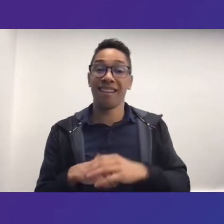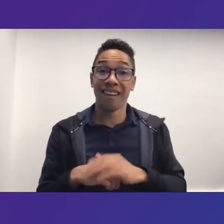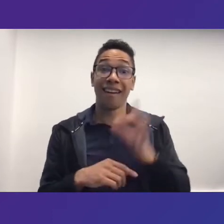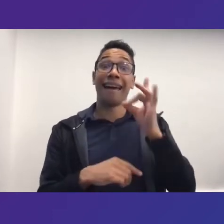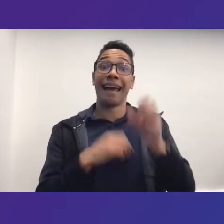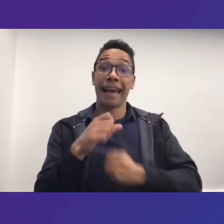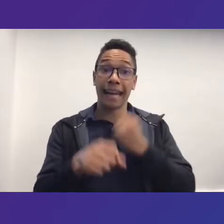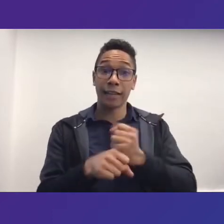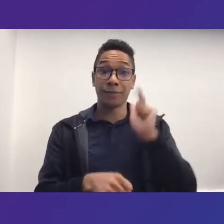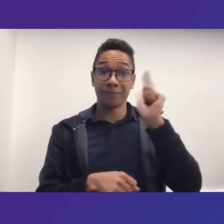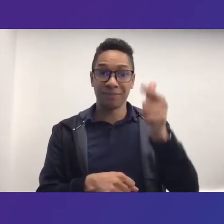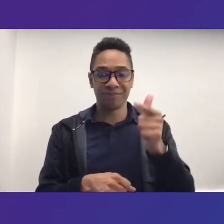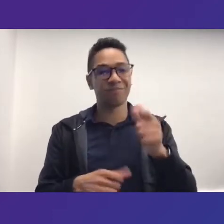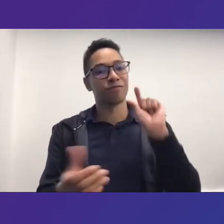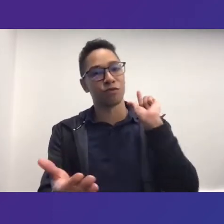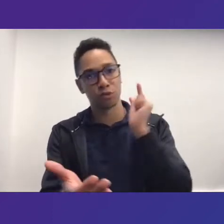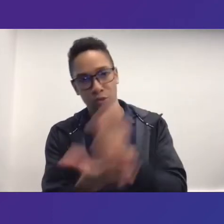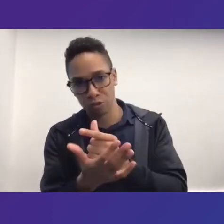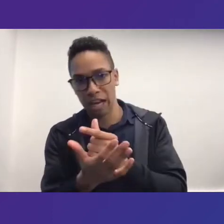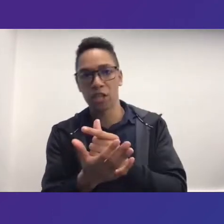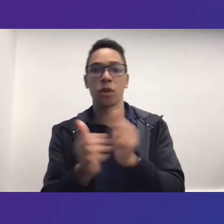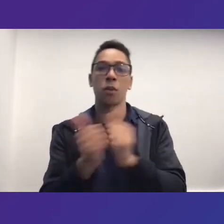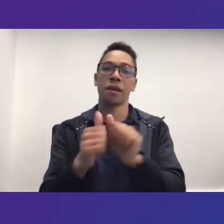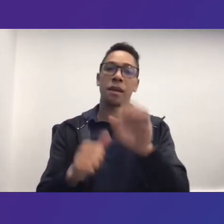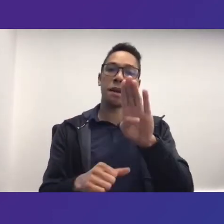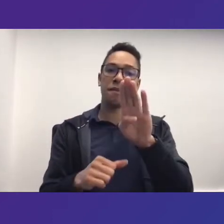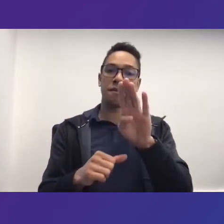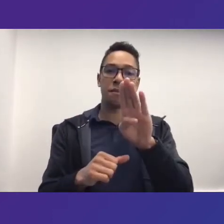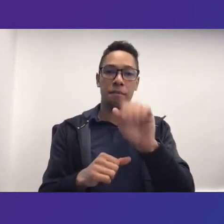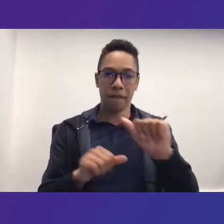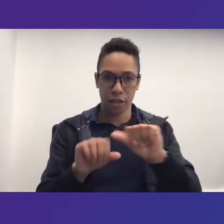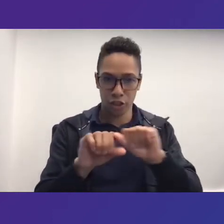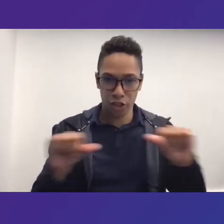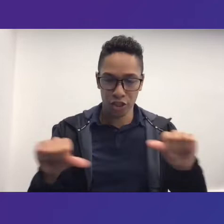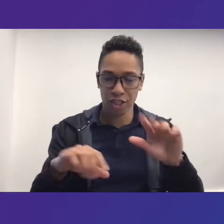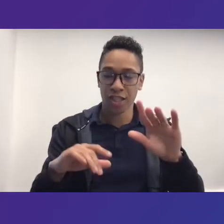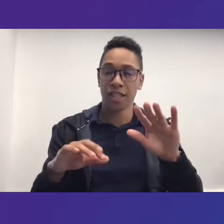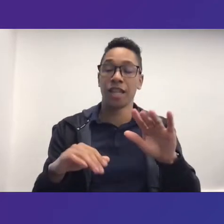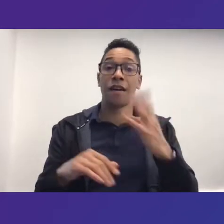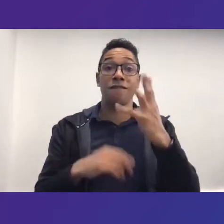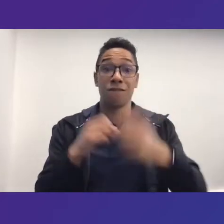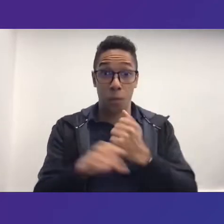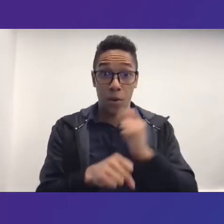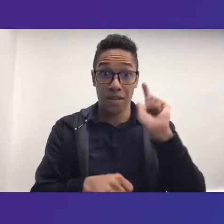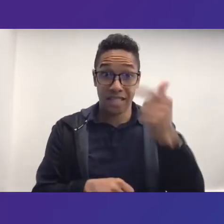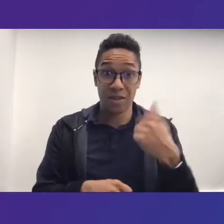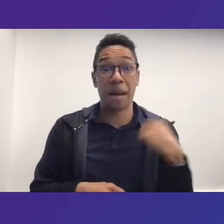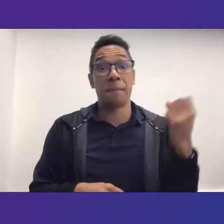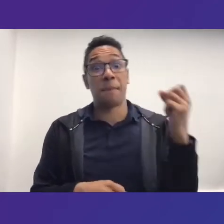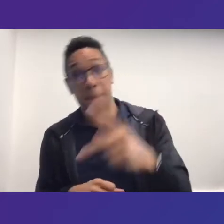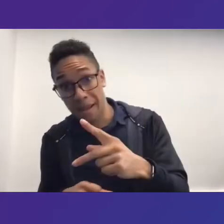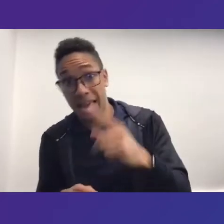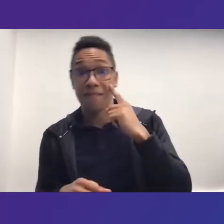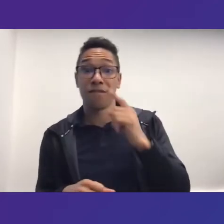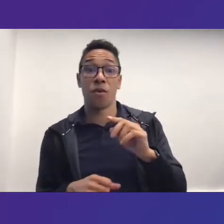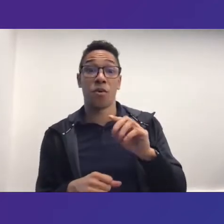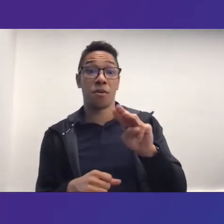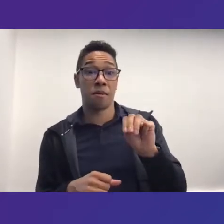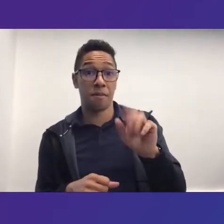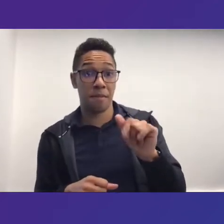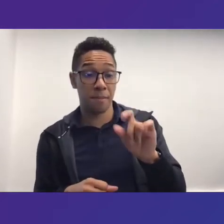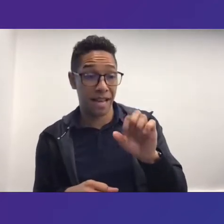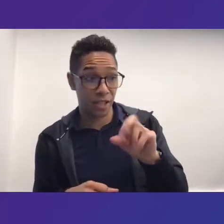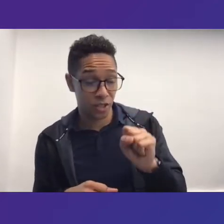I got my bachelor's, and then 4 years later, I returned for my master's degree, which is a 2-year program, which I did in 5 years,